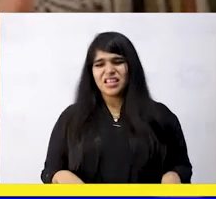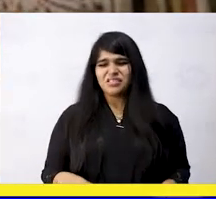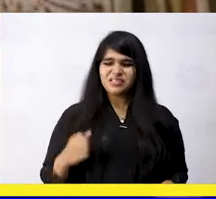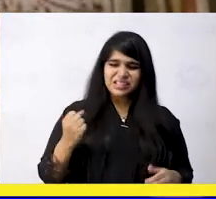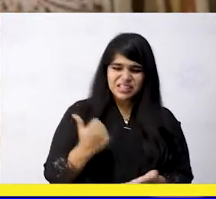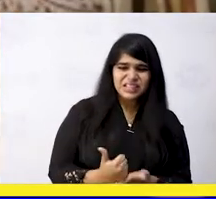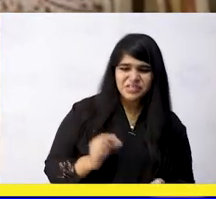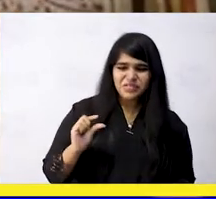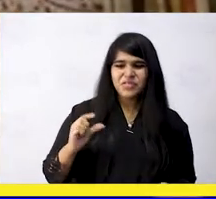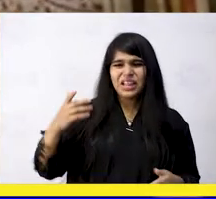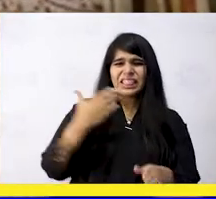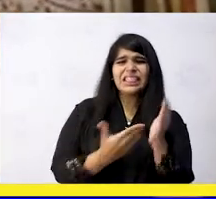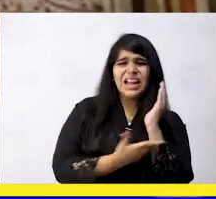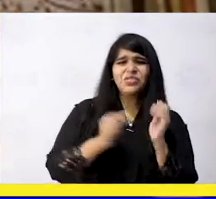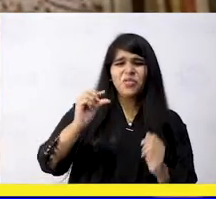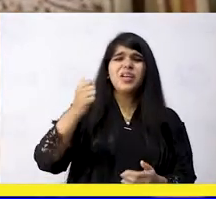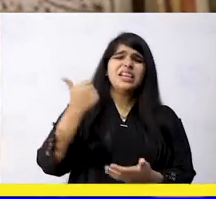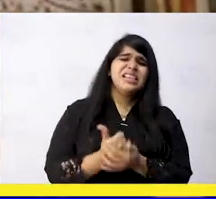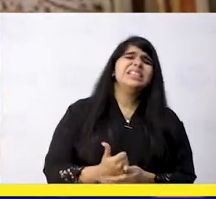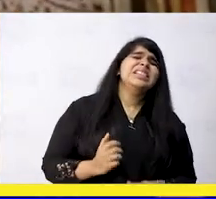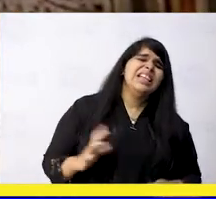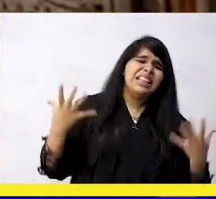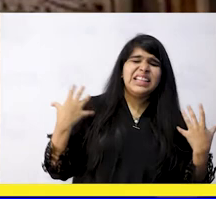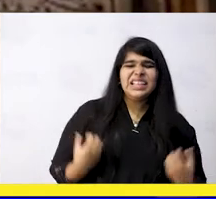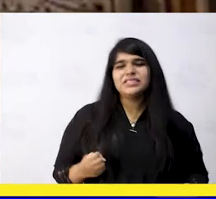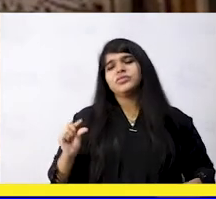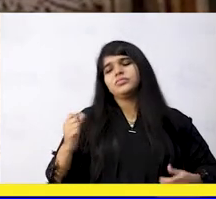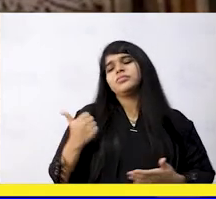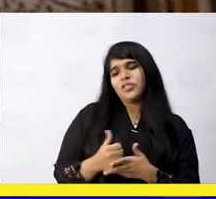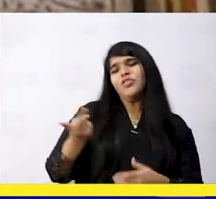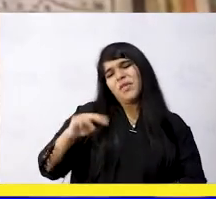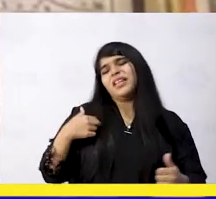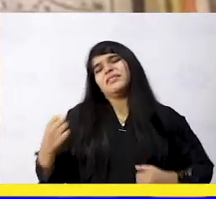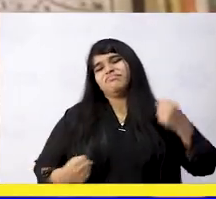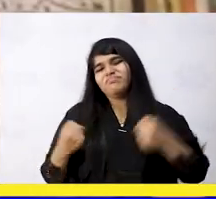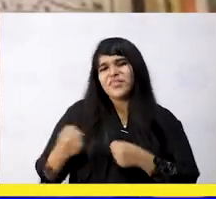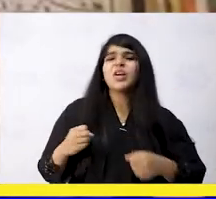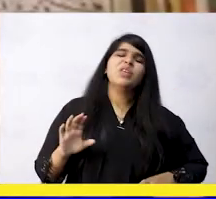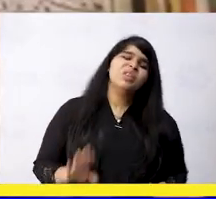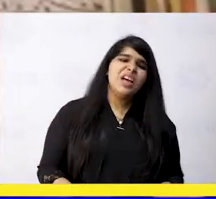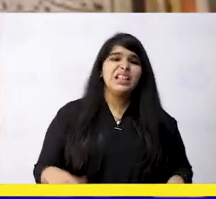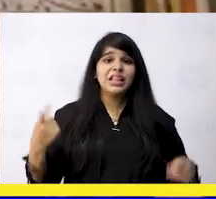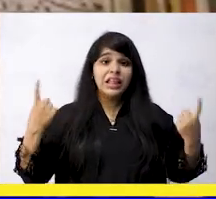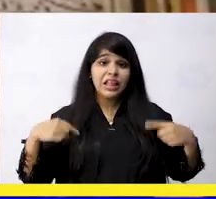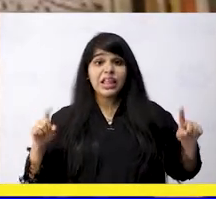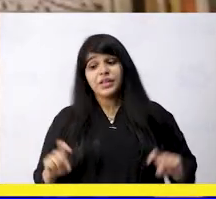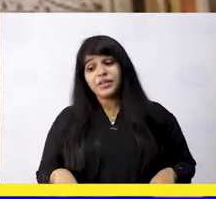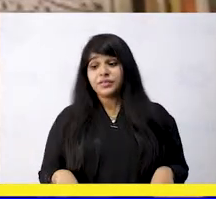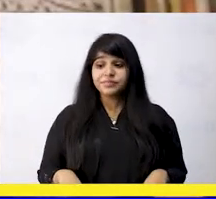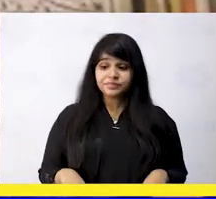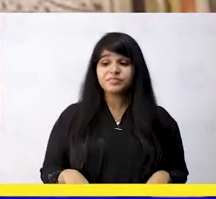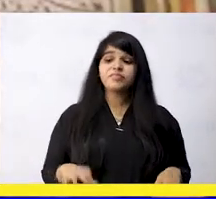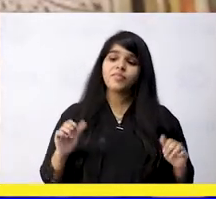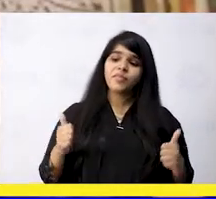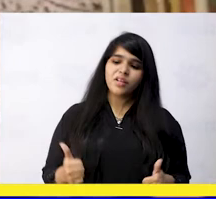I'm just gonna sit here under this tree for a bit. I need to relax before I race again. My tummy feels kind of